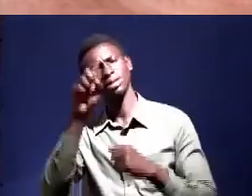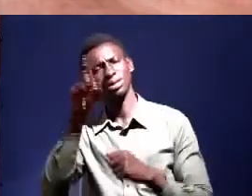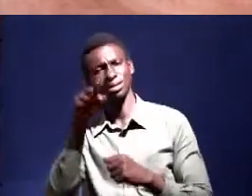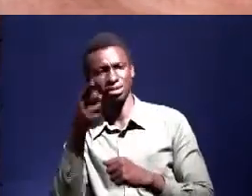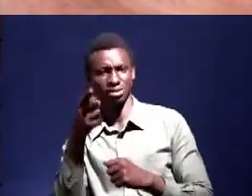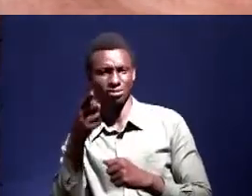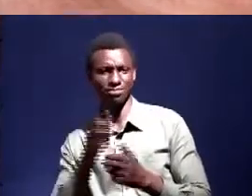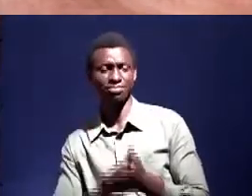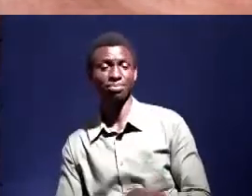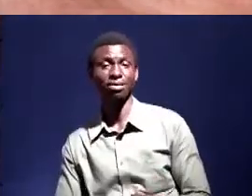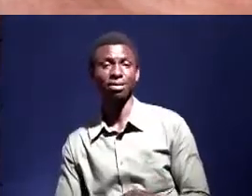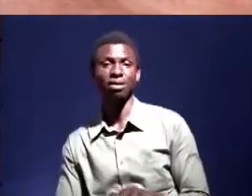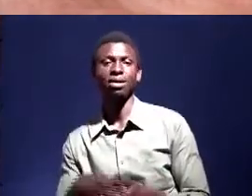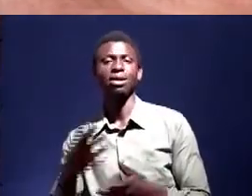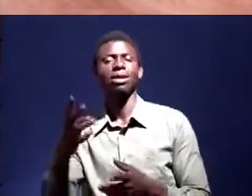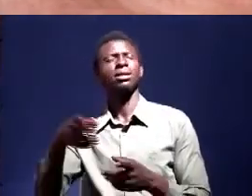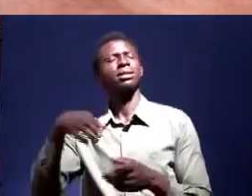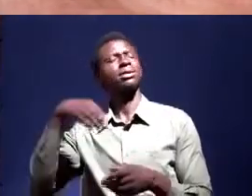anymore.